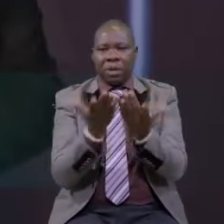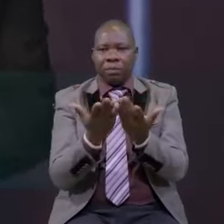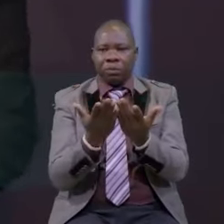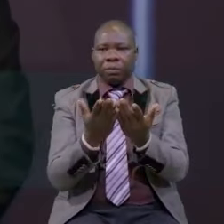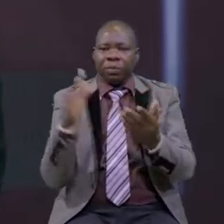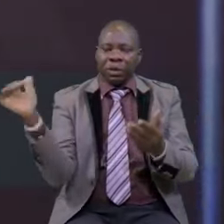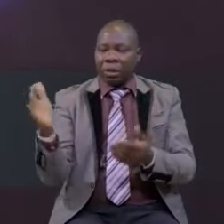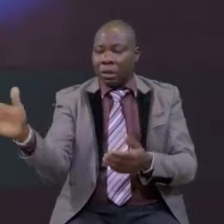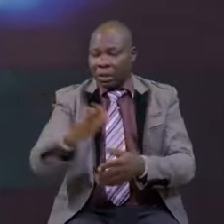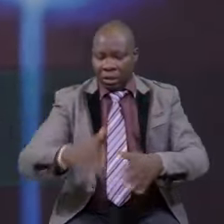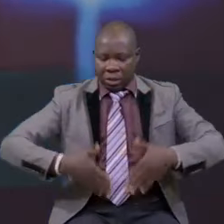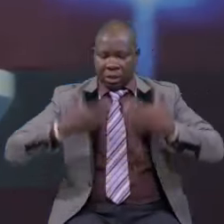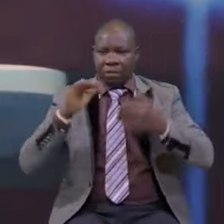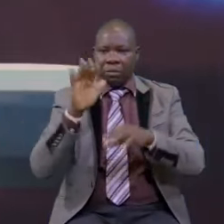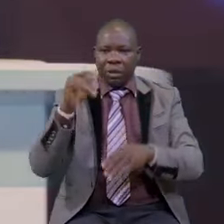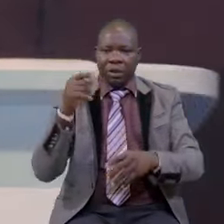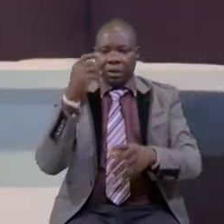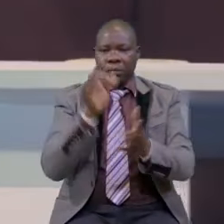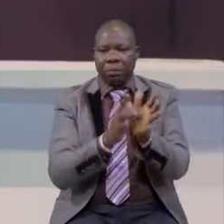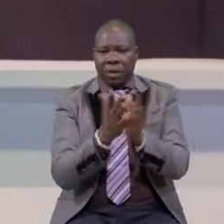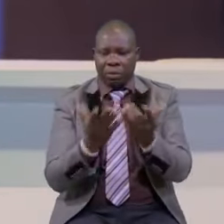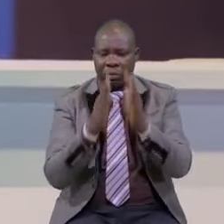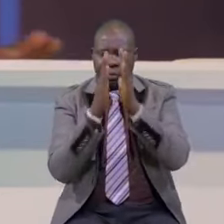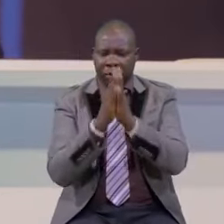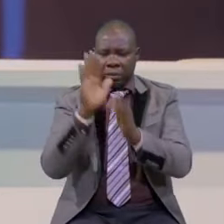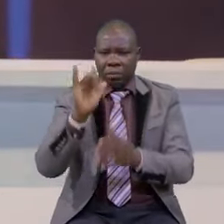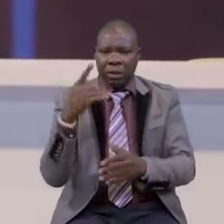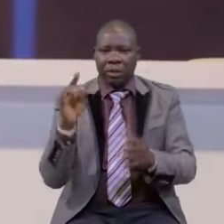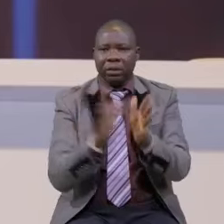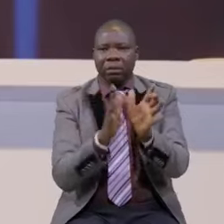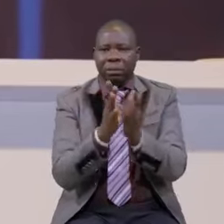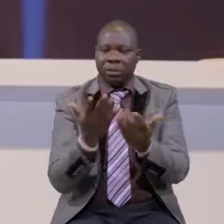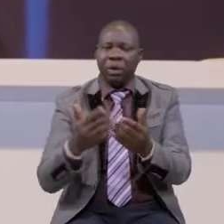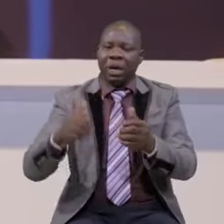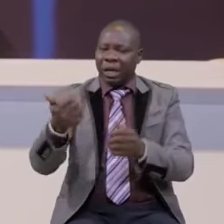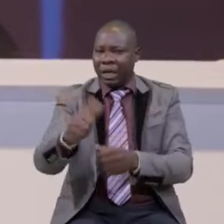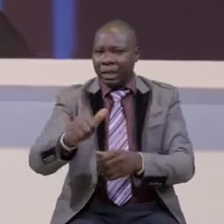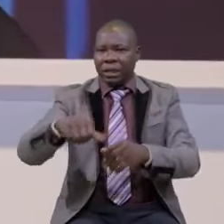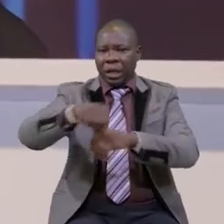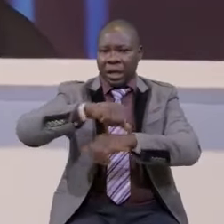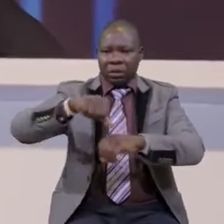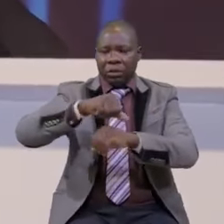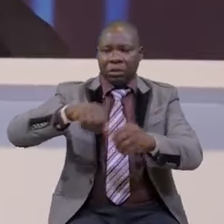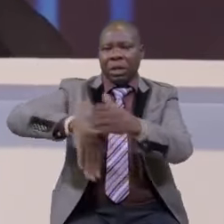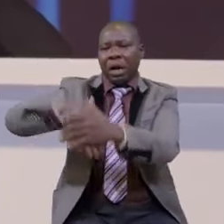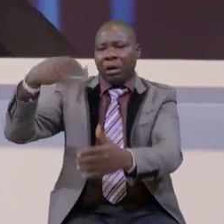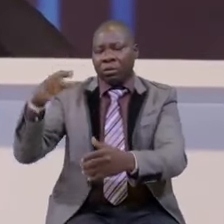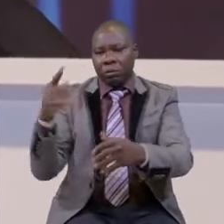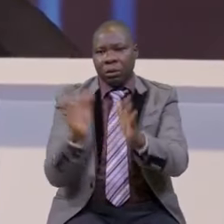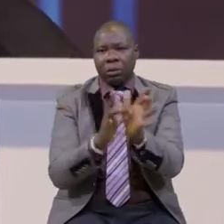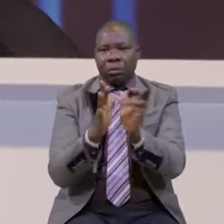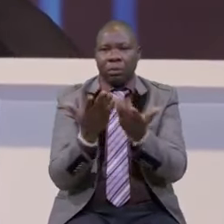live by the Bible, they pray by the Bible. Any anointing outside the Bible